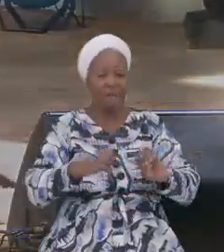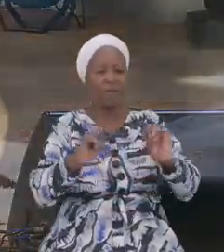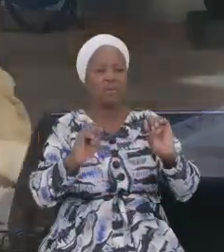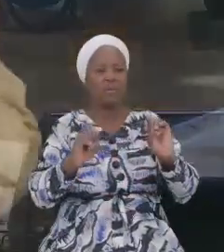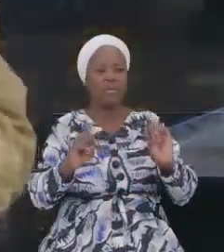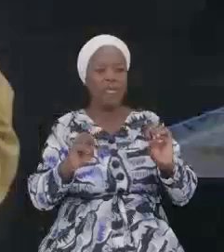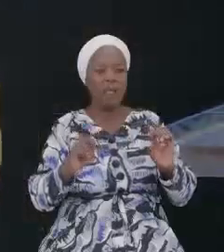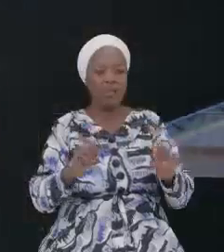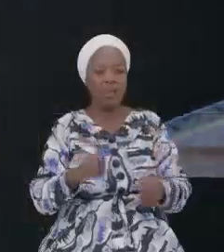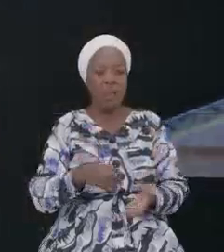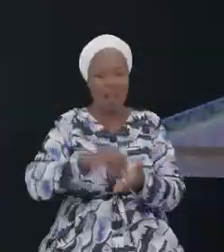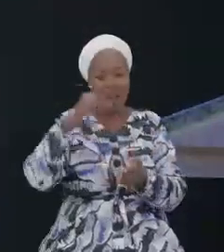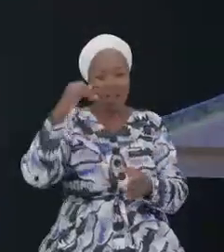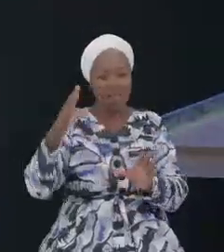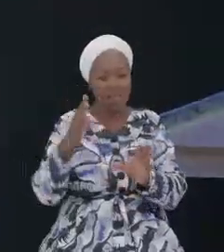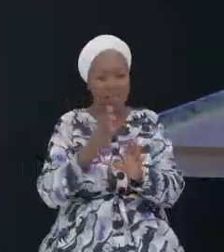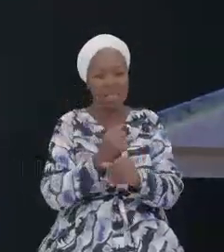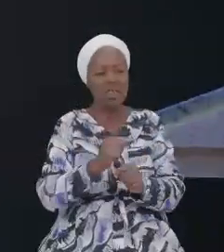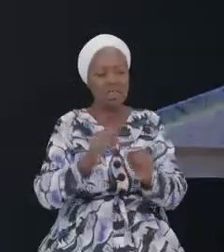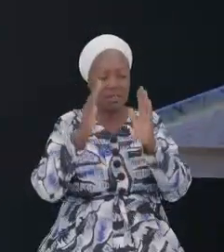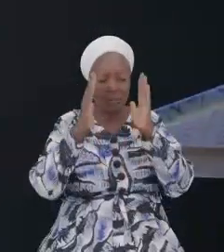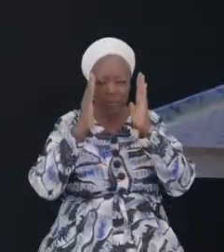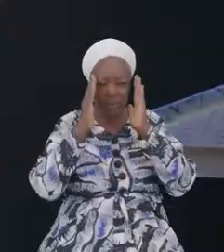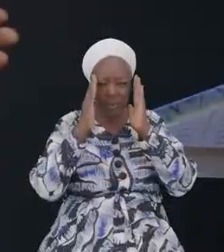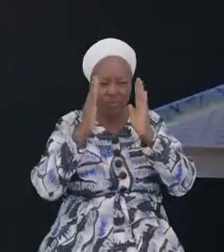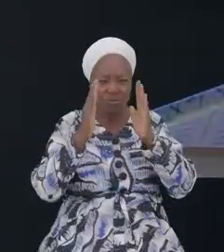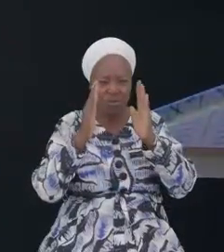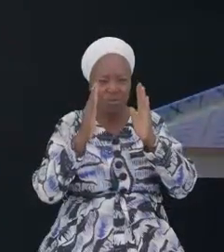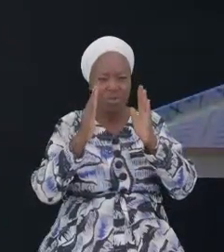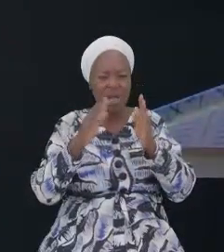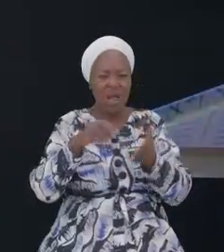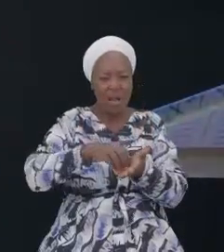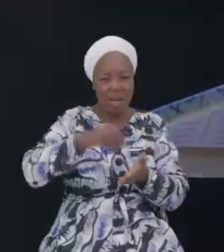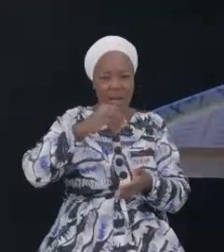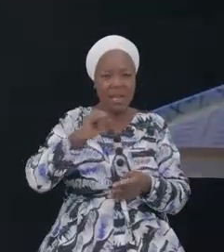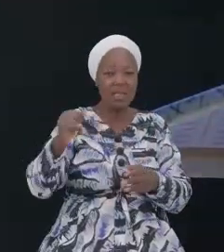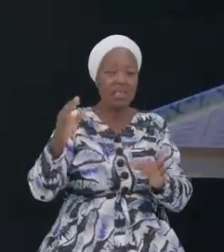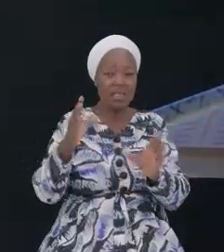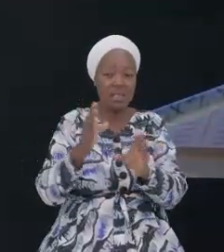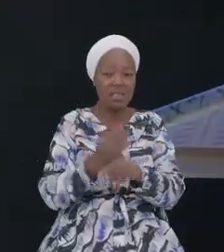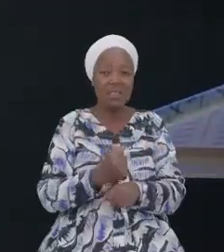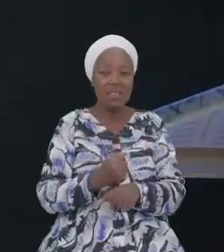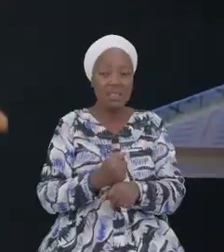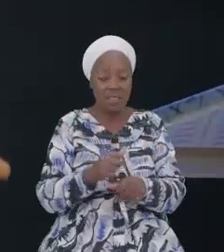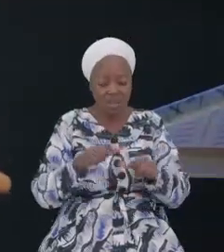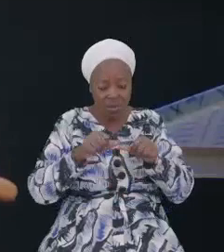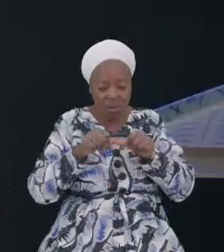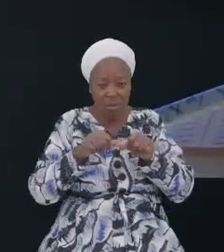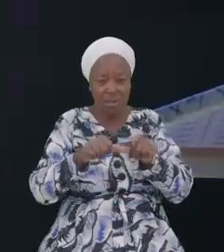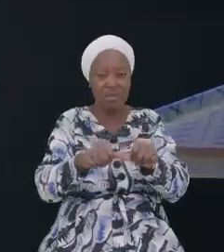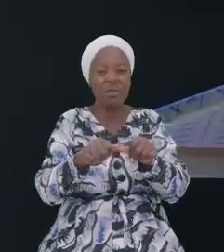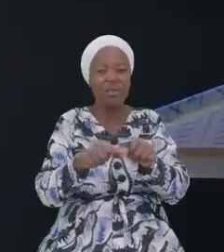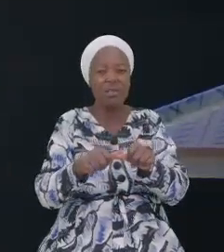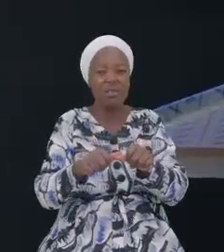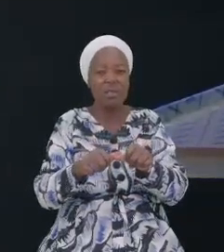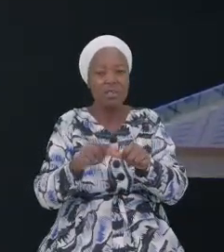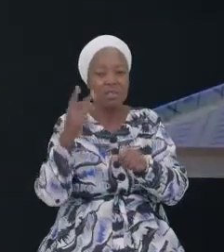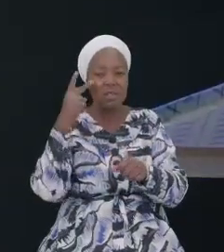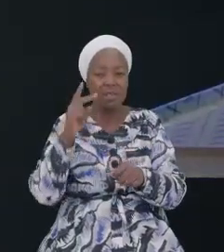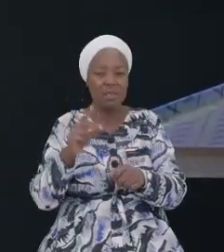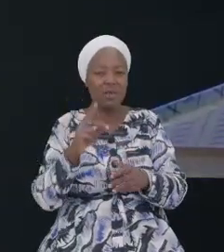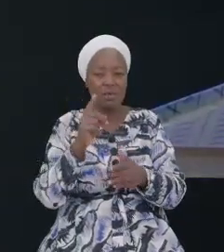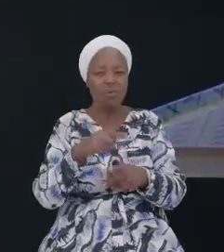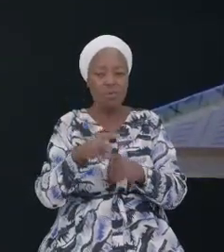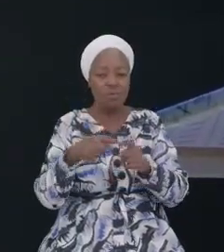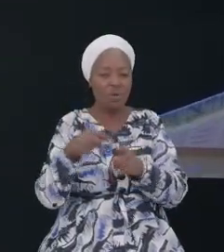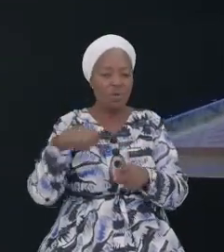Learning takes concentration. Learning takes perseverance. Look at when we went to